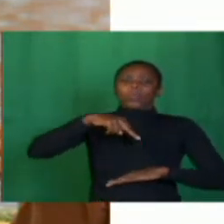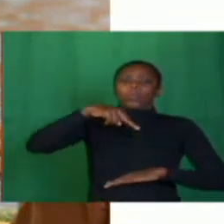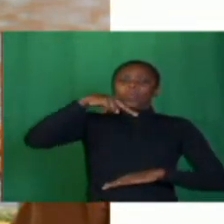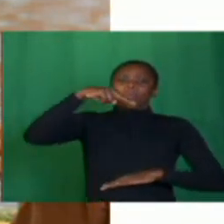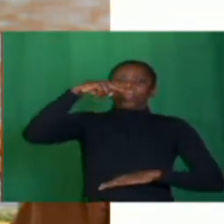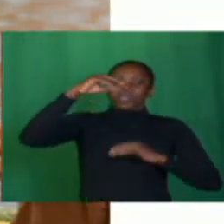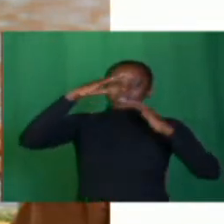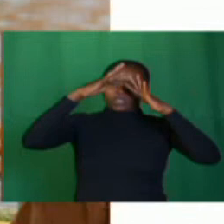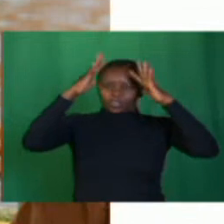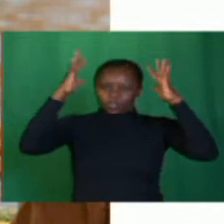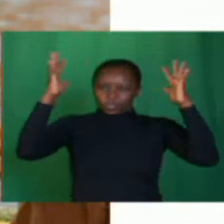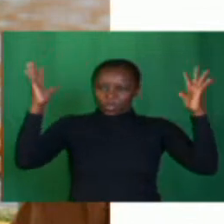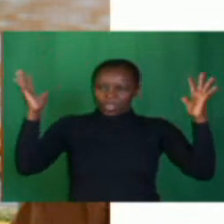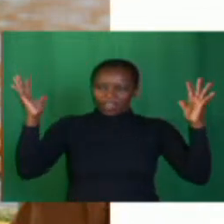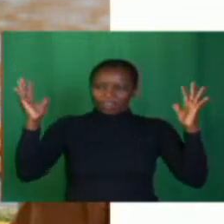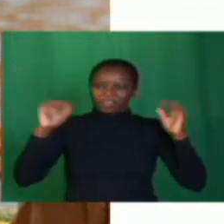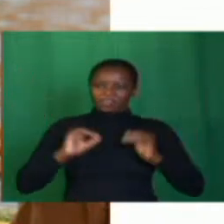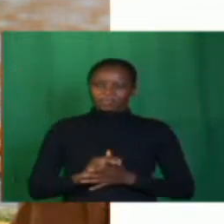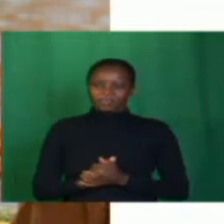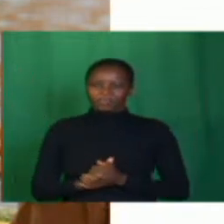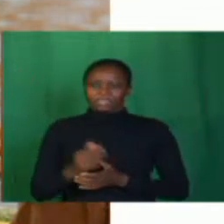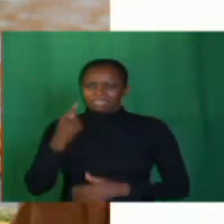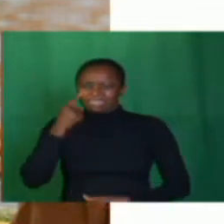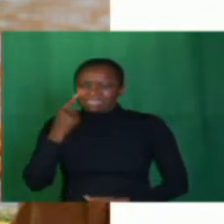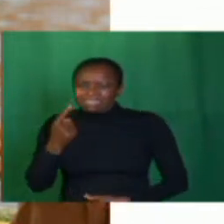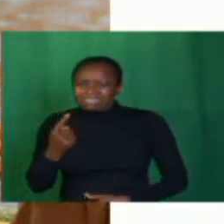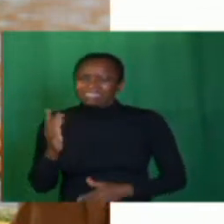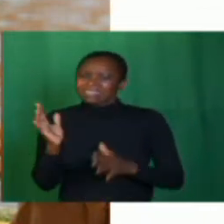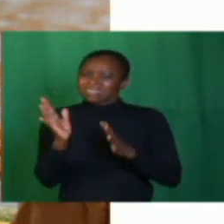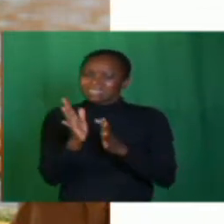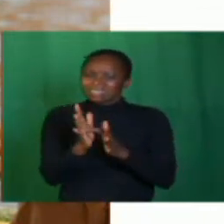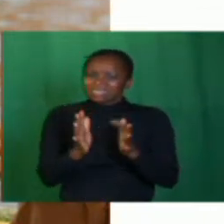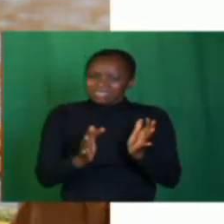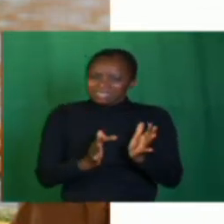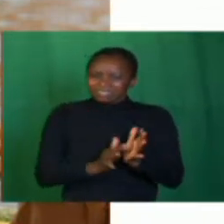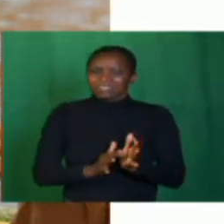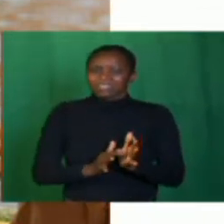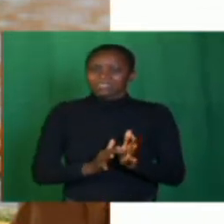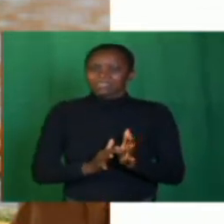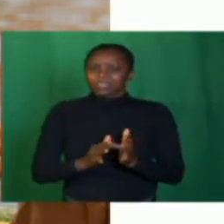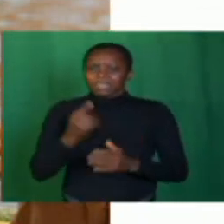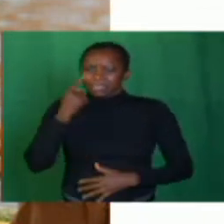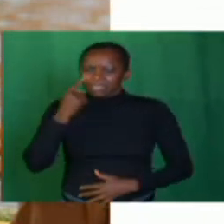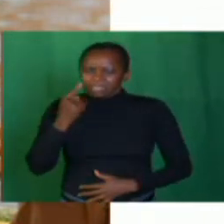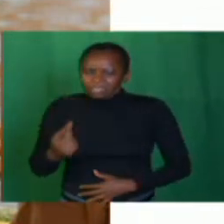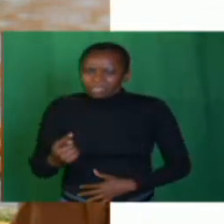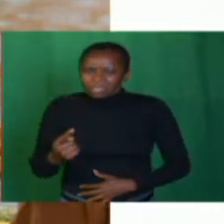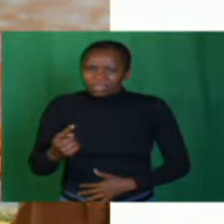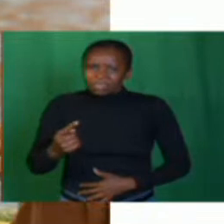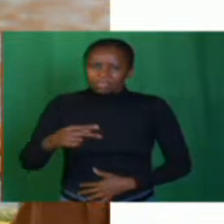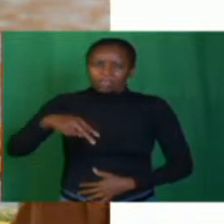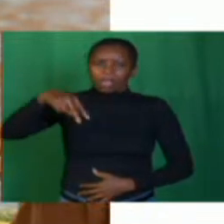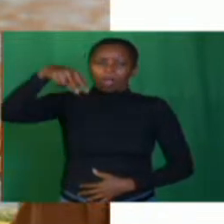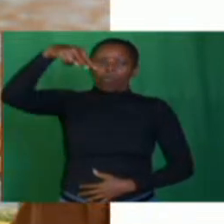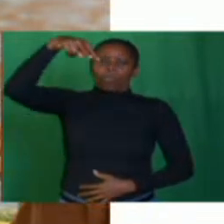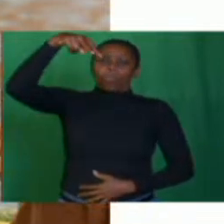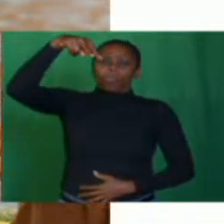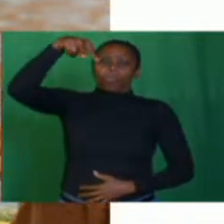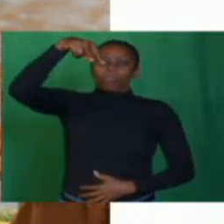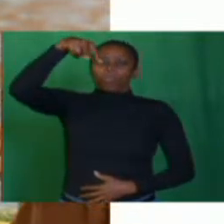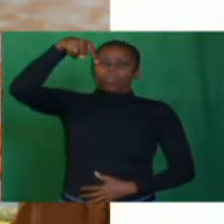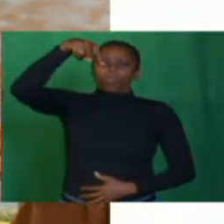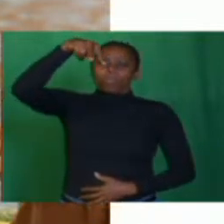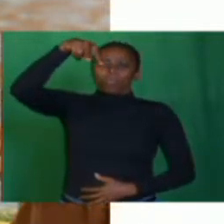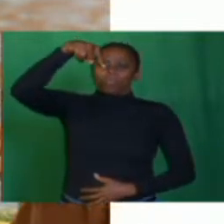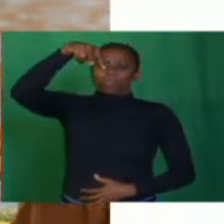Jesus. You can tell that already he is up, he is carried up.